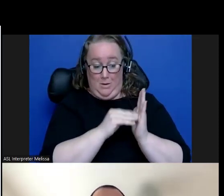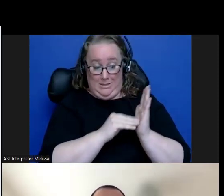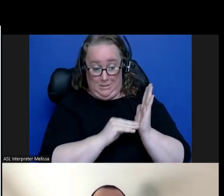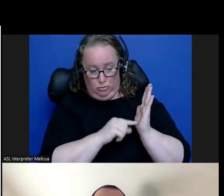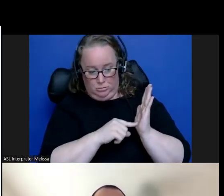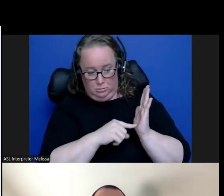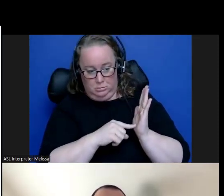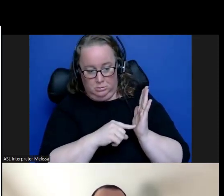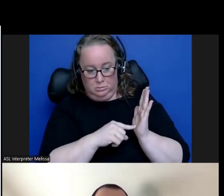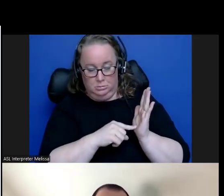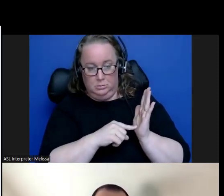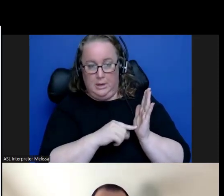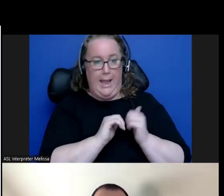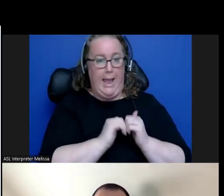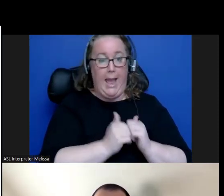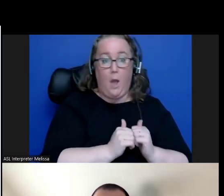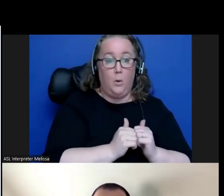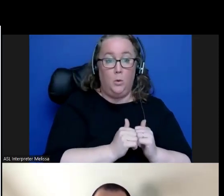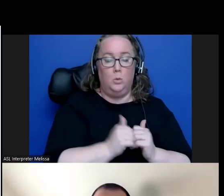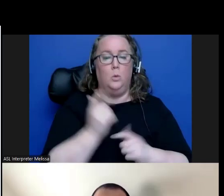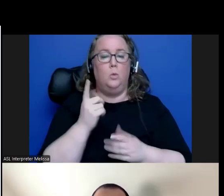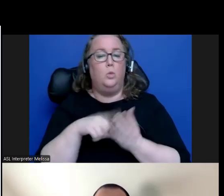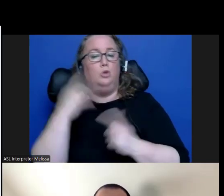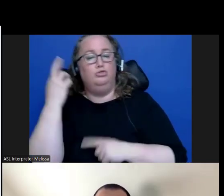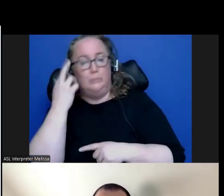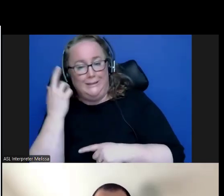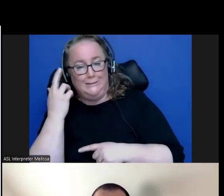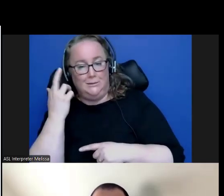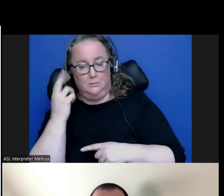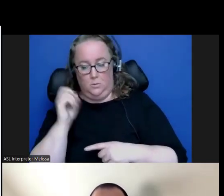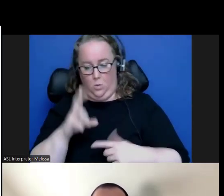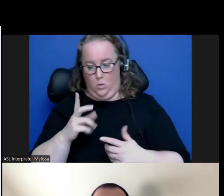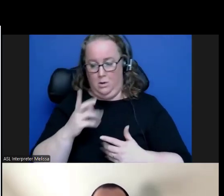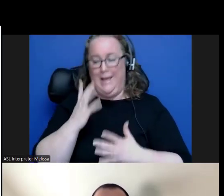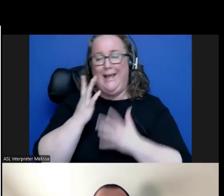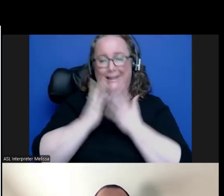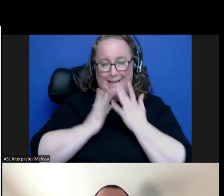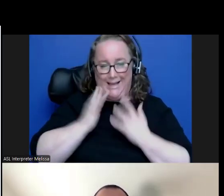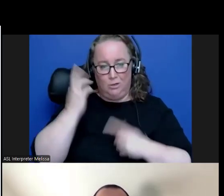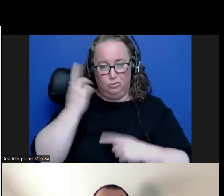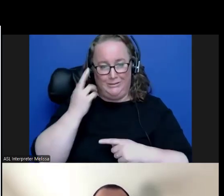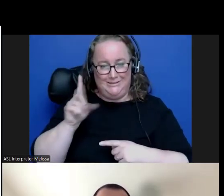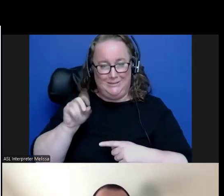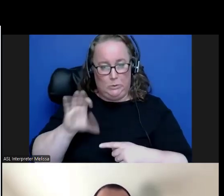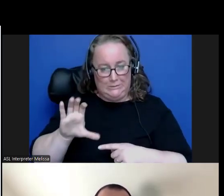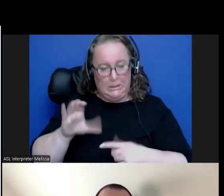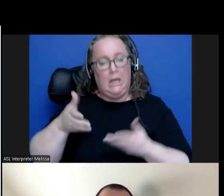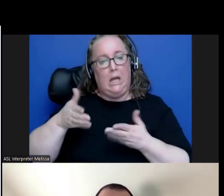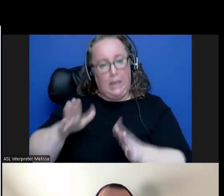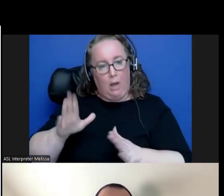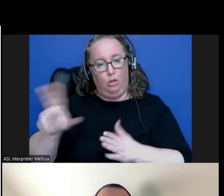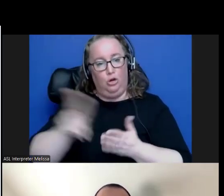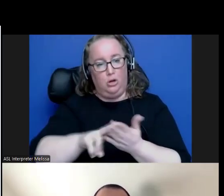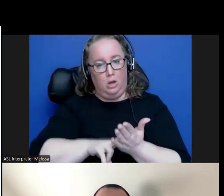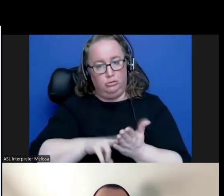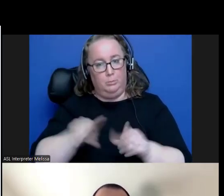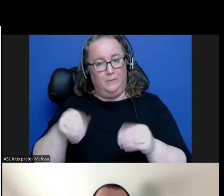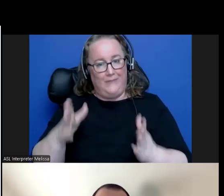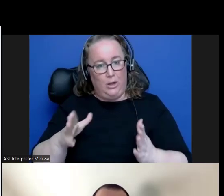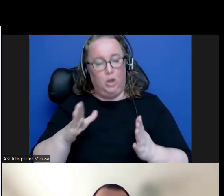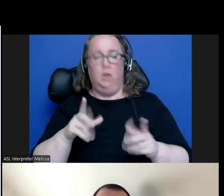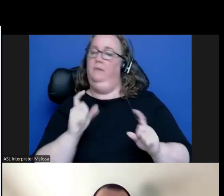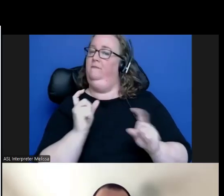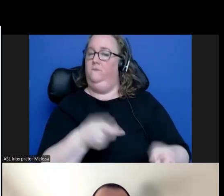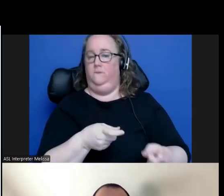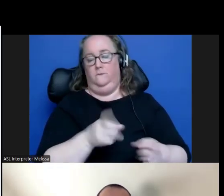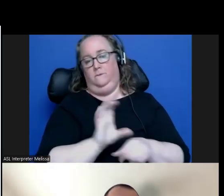about how and for what reasons or lack of reason Department of Corrections allows its contracted provider to medicate patients